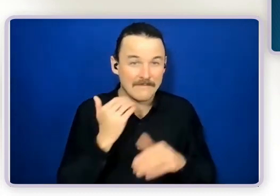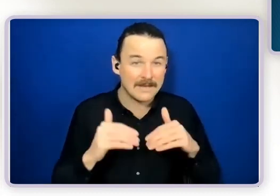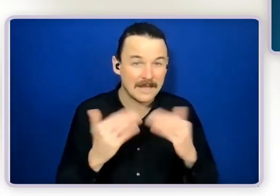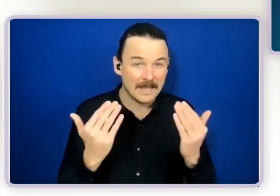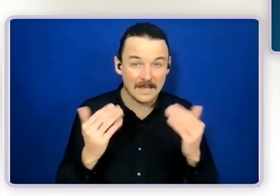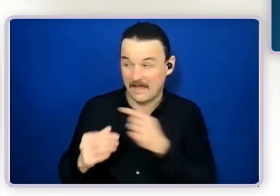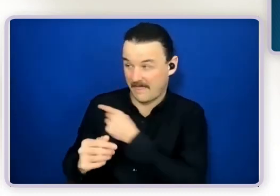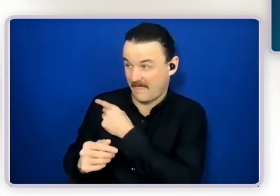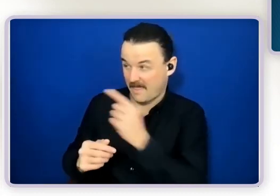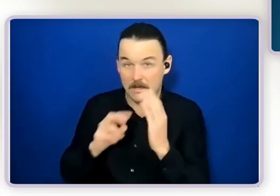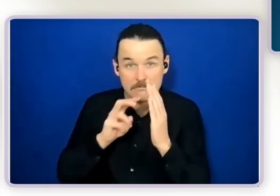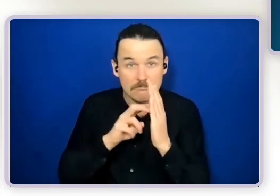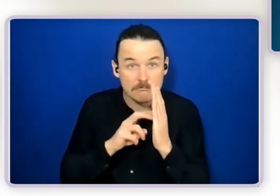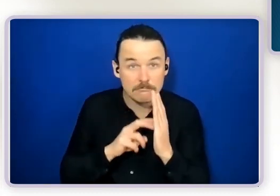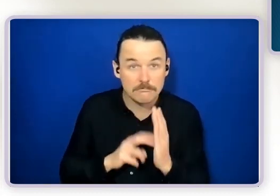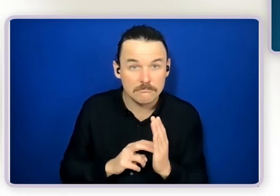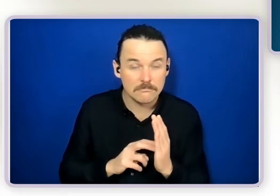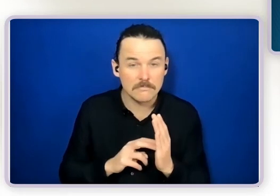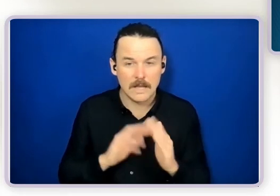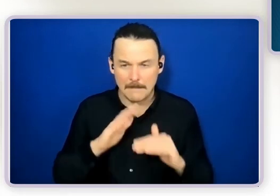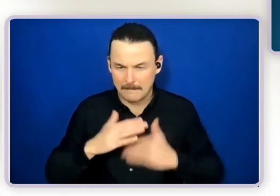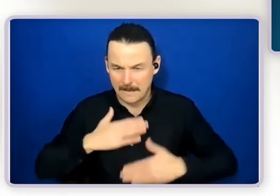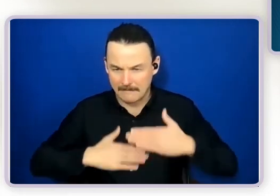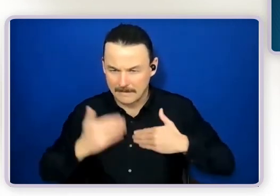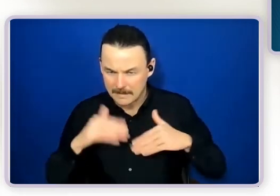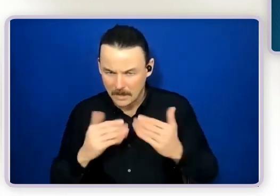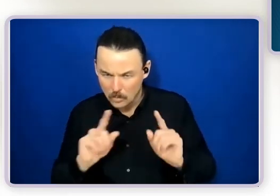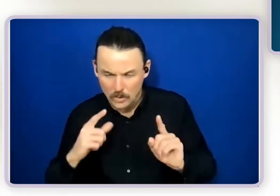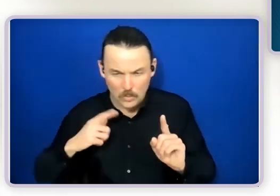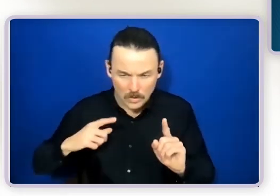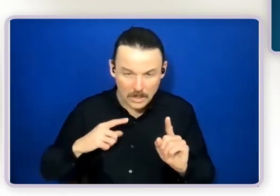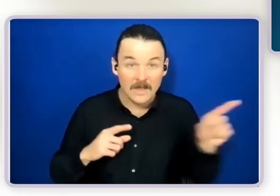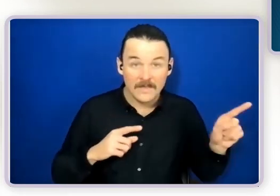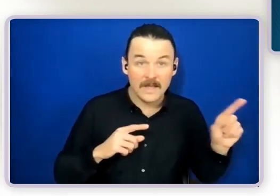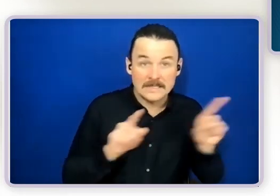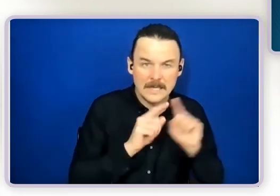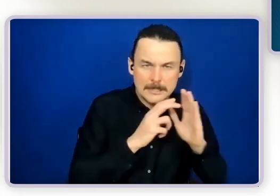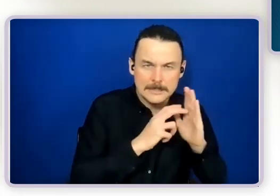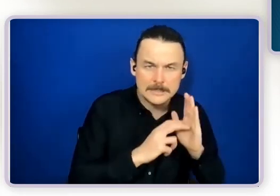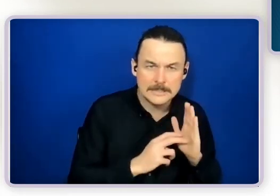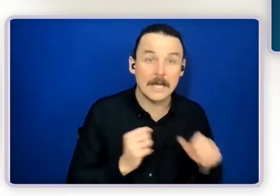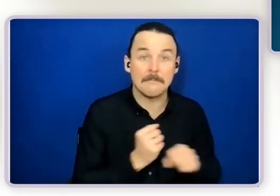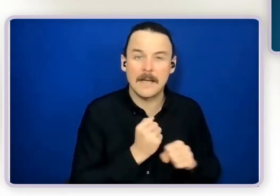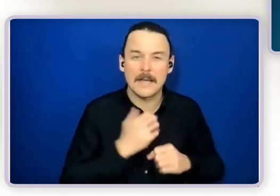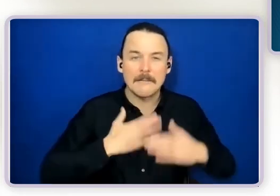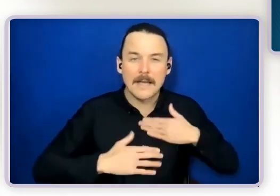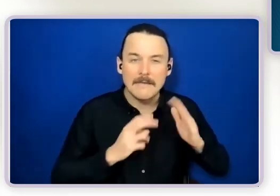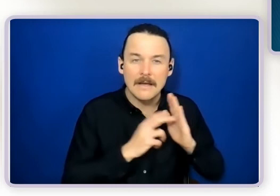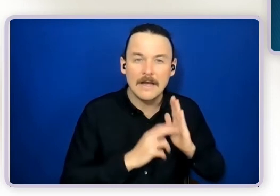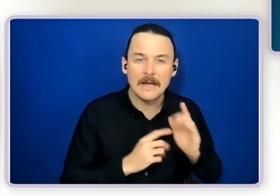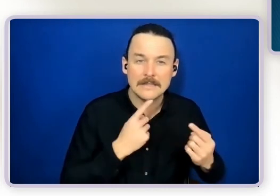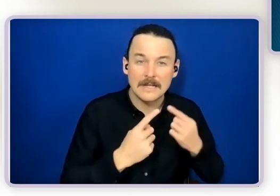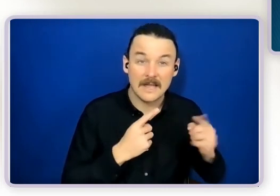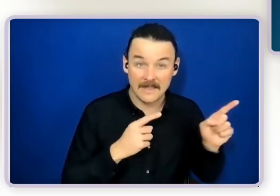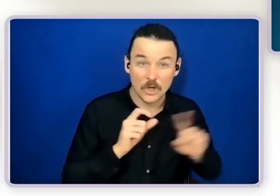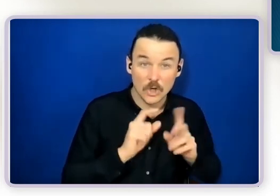consistent? And are people being trained in taking the behavioural data? Who's analysing the behavioural data? Because